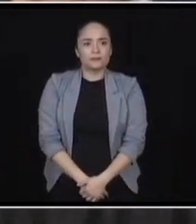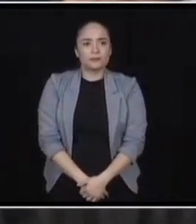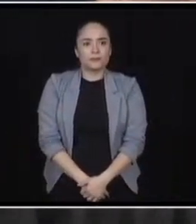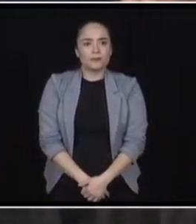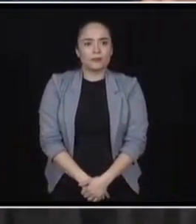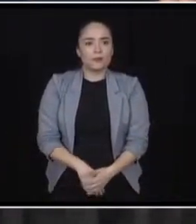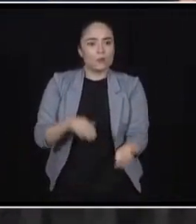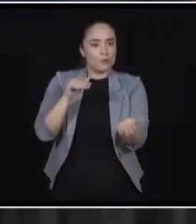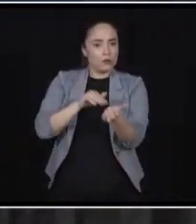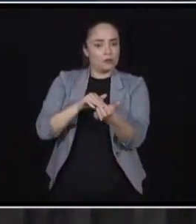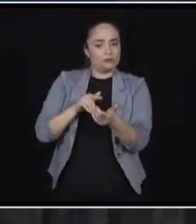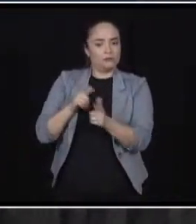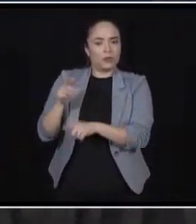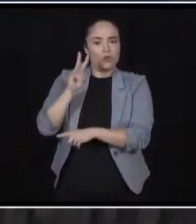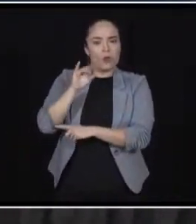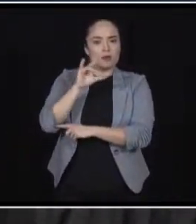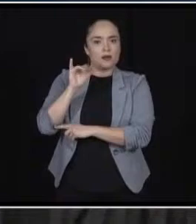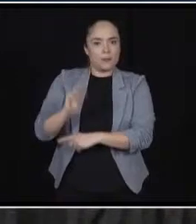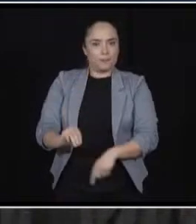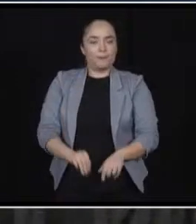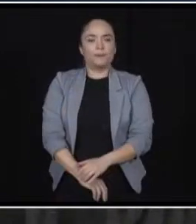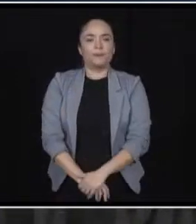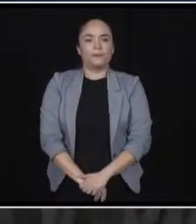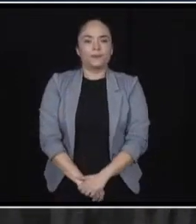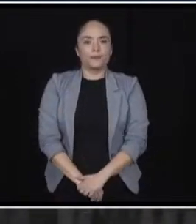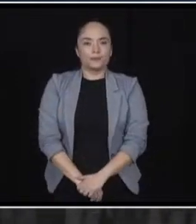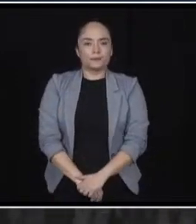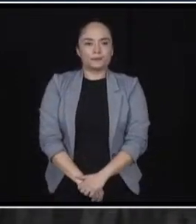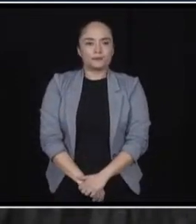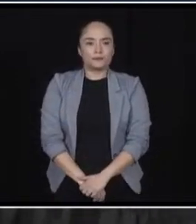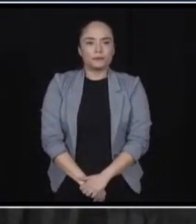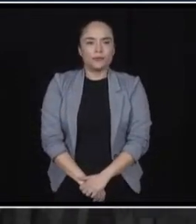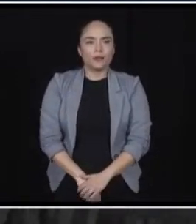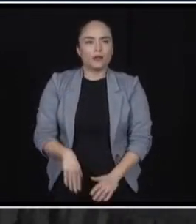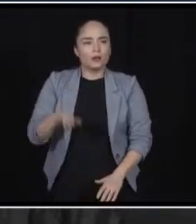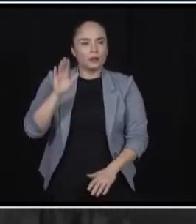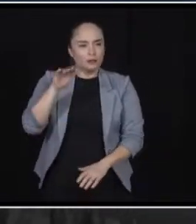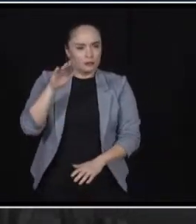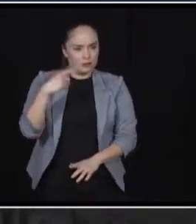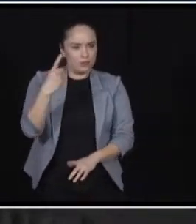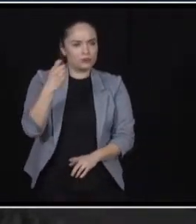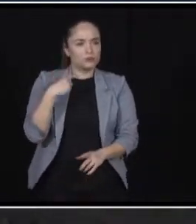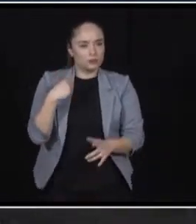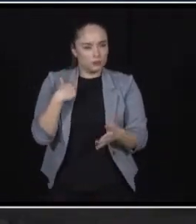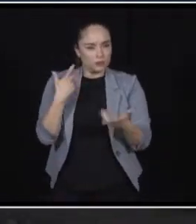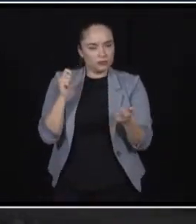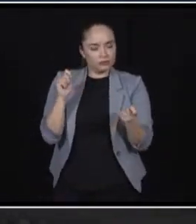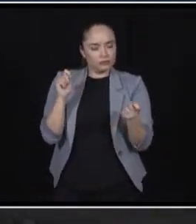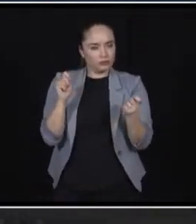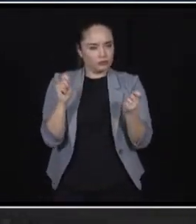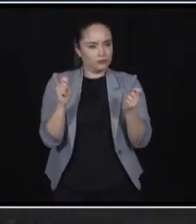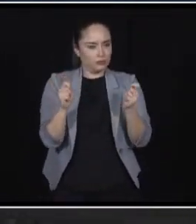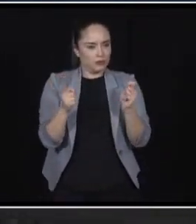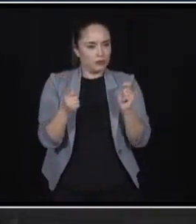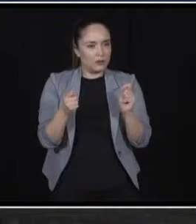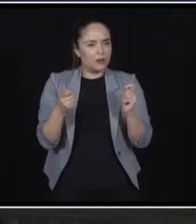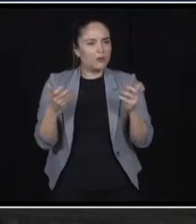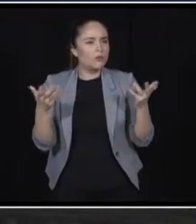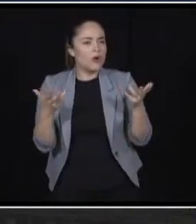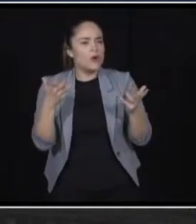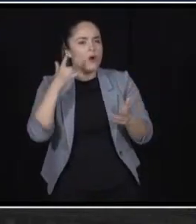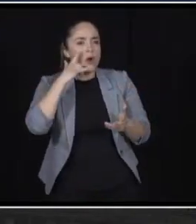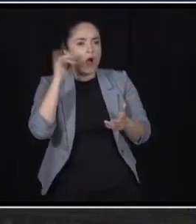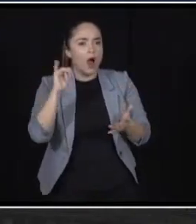So the aspect of change and the rapidity of change we have to monitor very closely. In the past, with